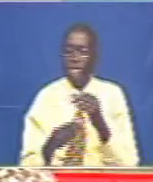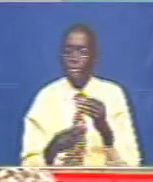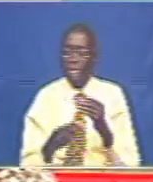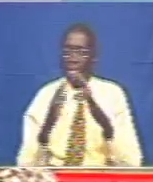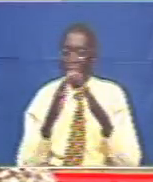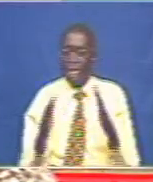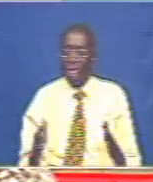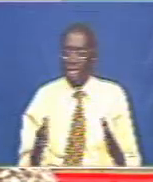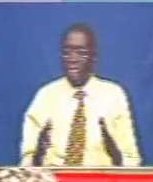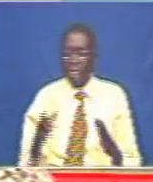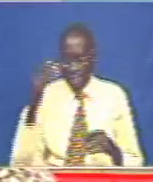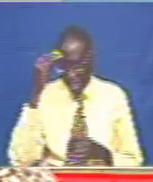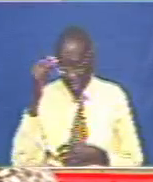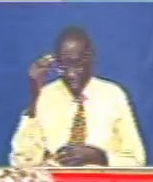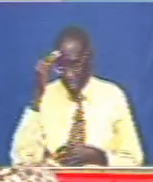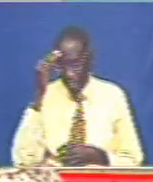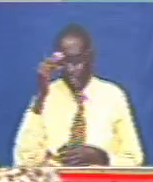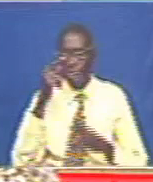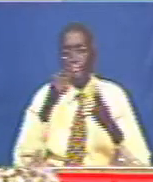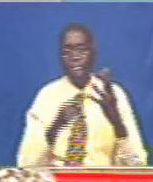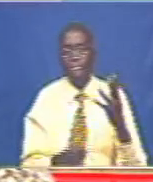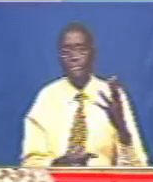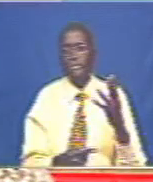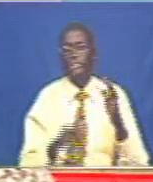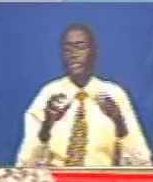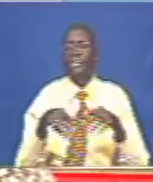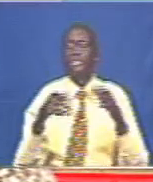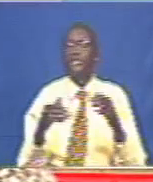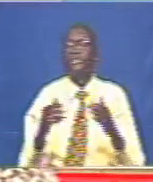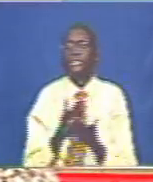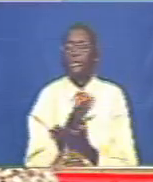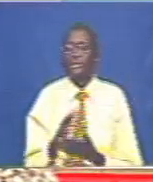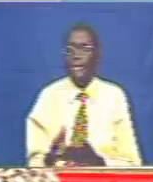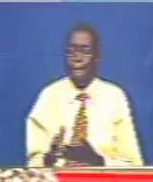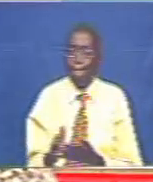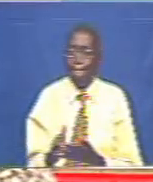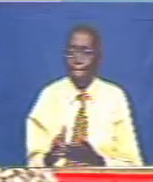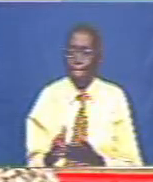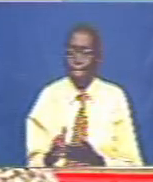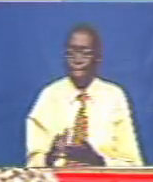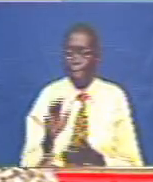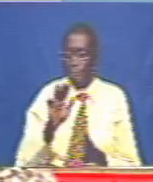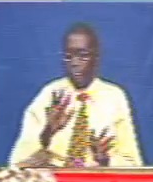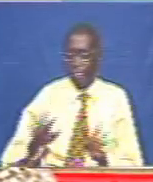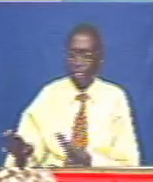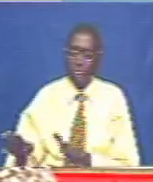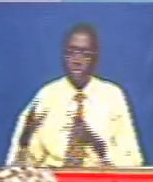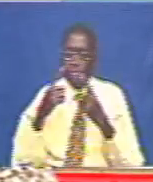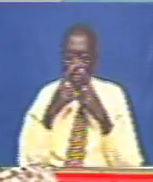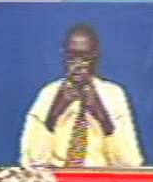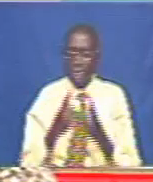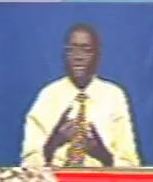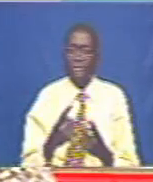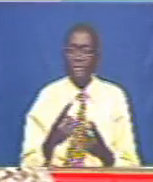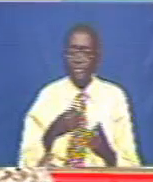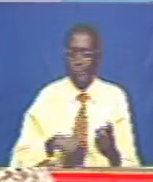housing, education, among other, even agriculture sector. That aside, we are saying we